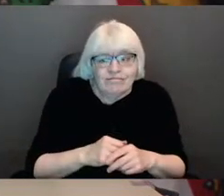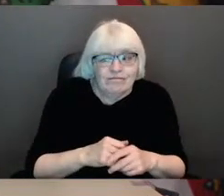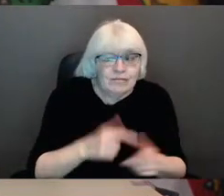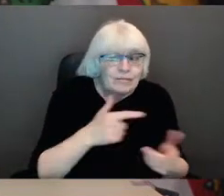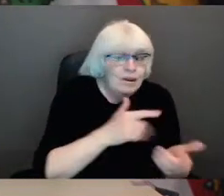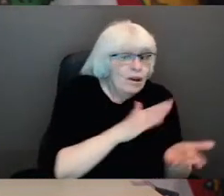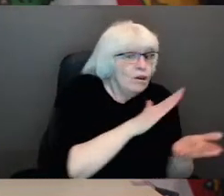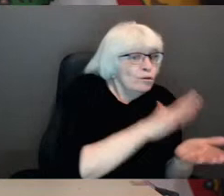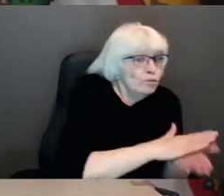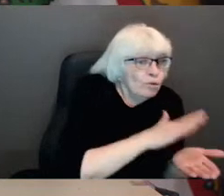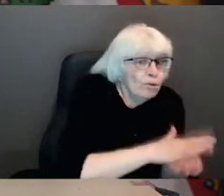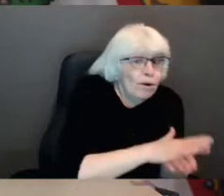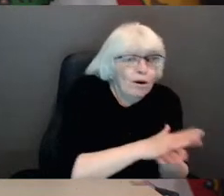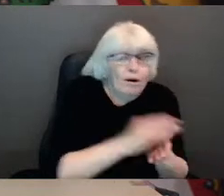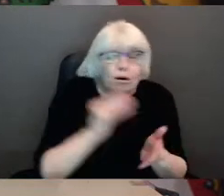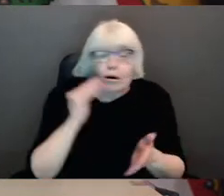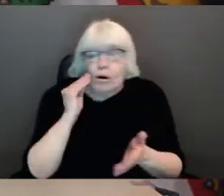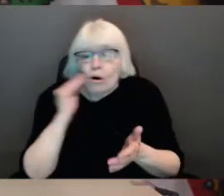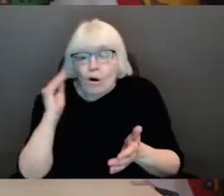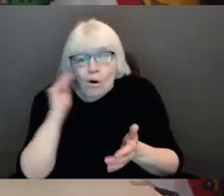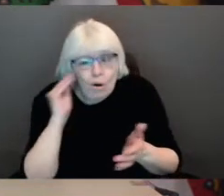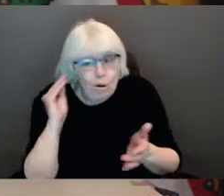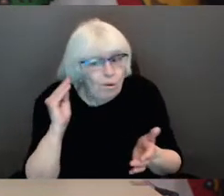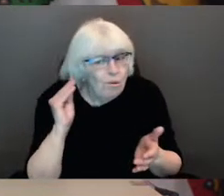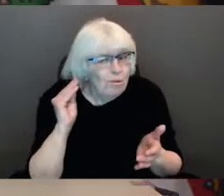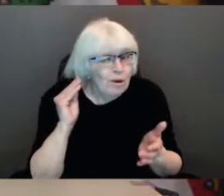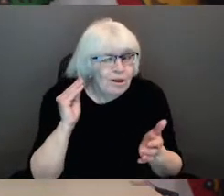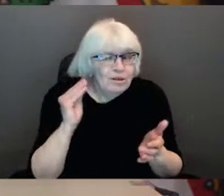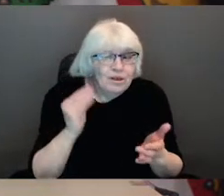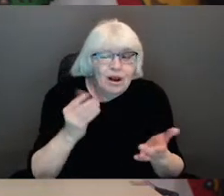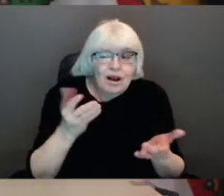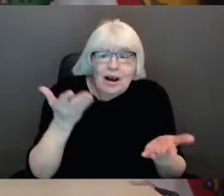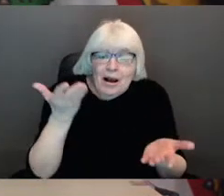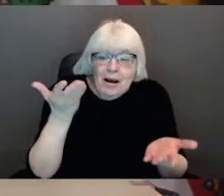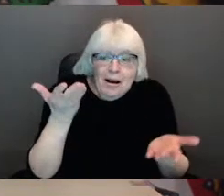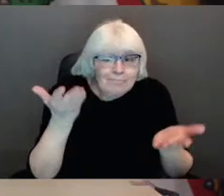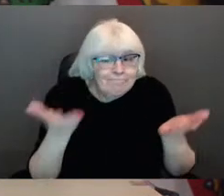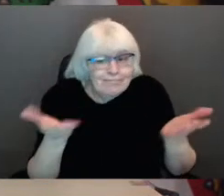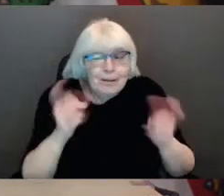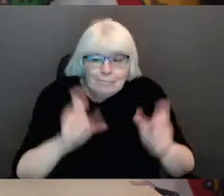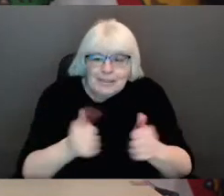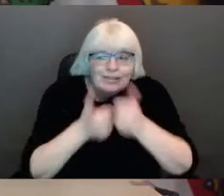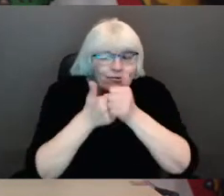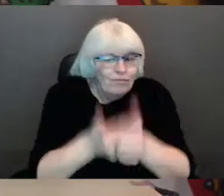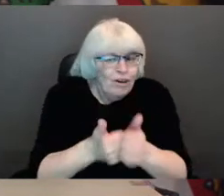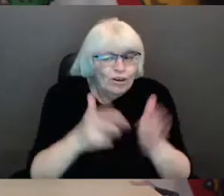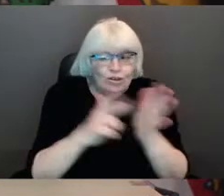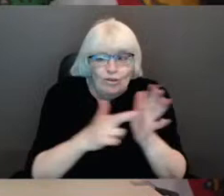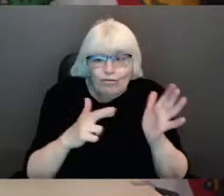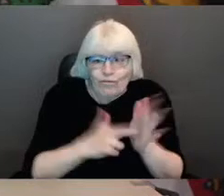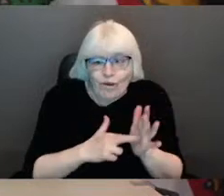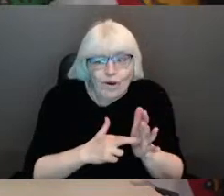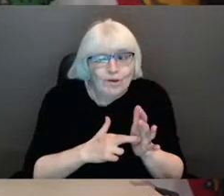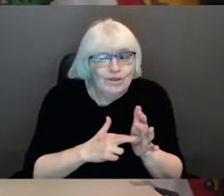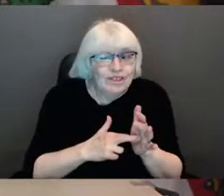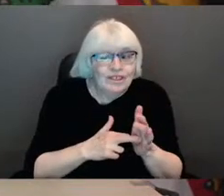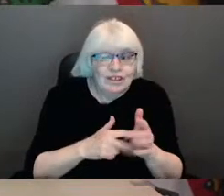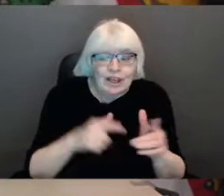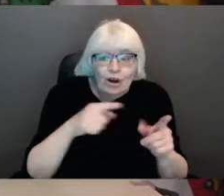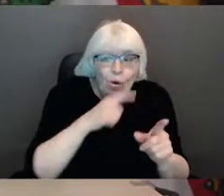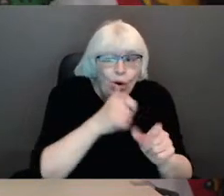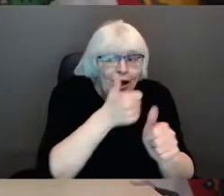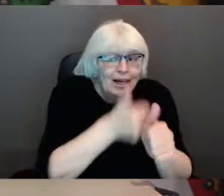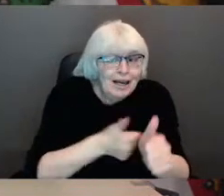in class also depends on each and every islander doing their part and following the public health restrictions